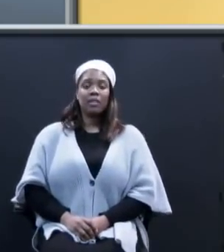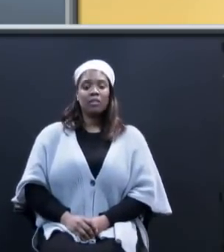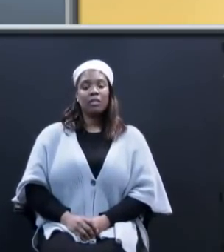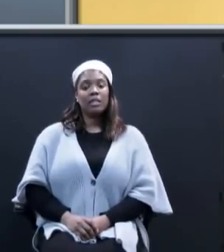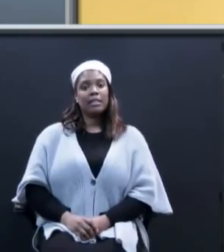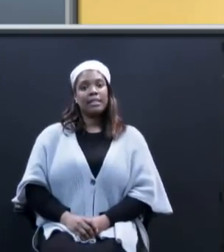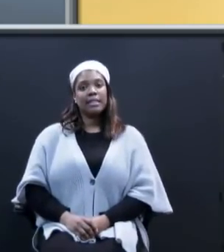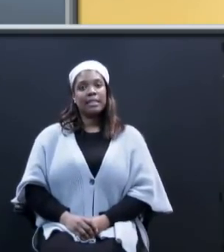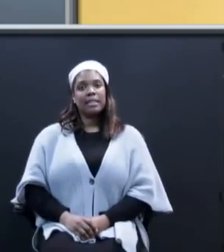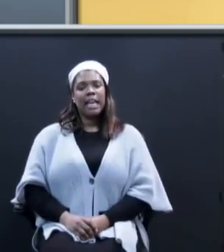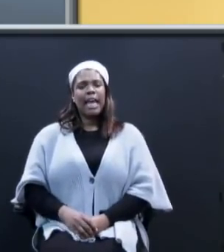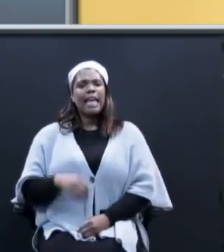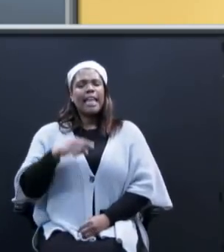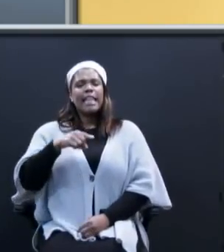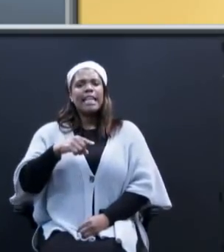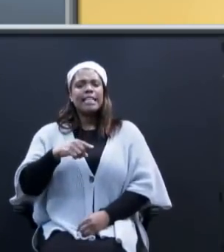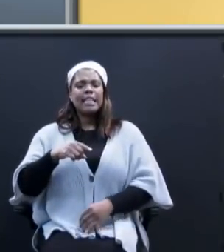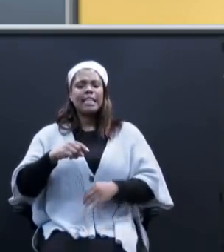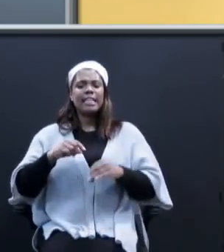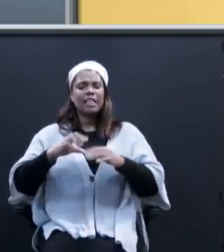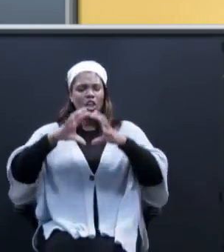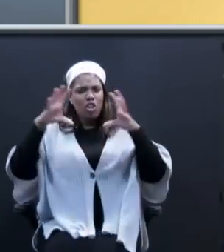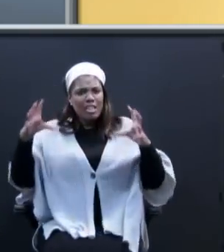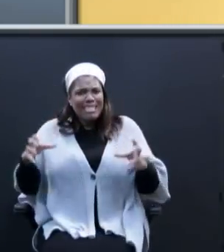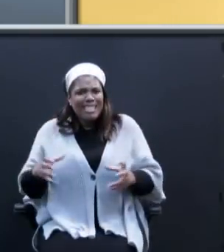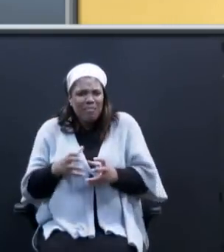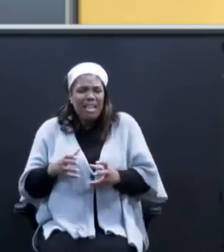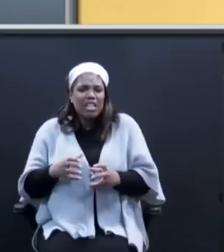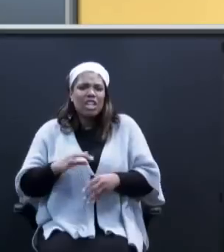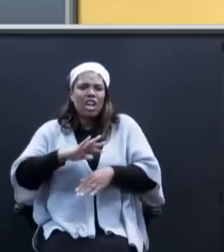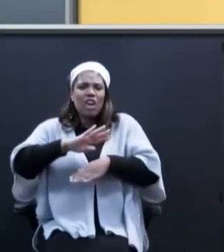This is the summation, sisters and brothers, of the Feast of the Lord.